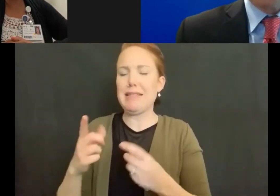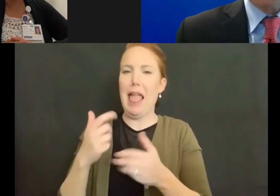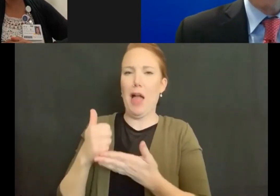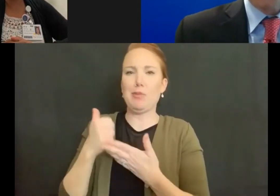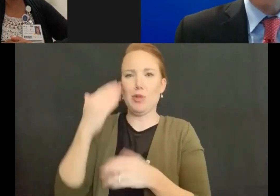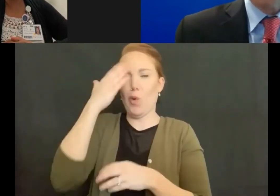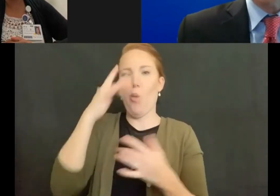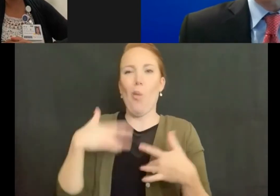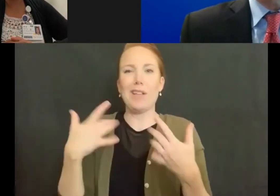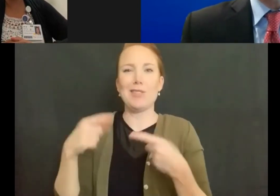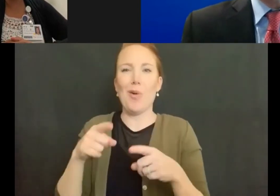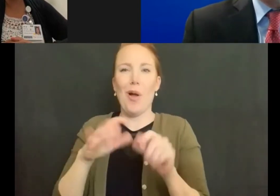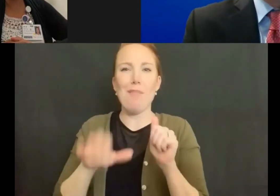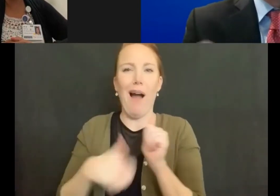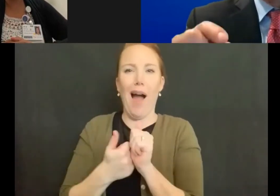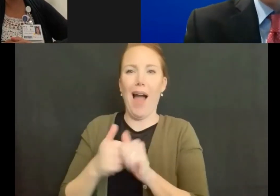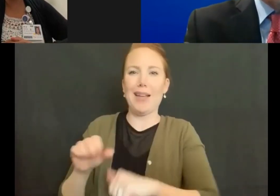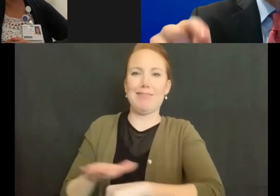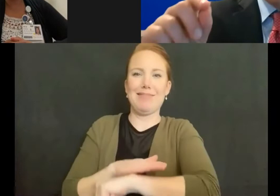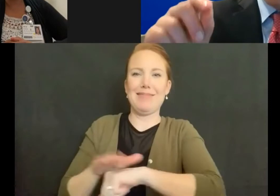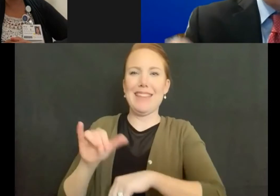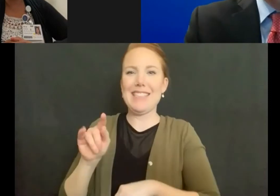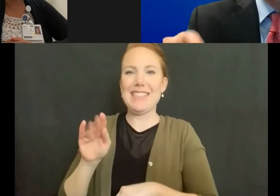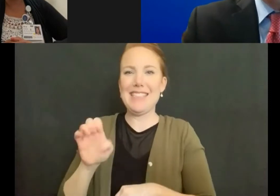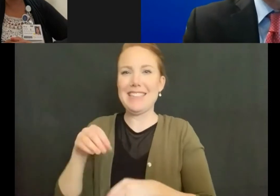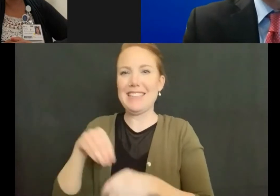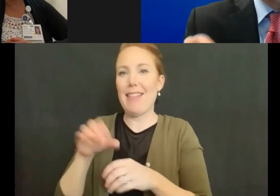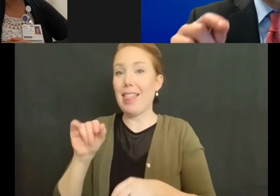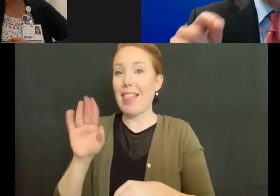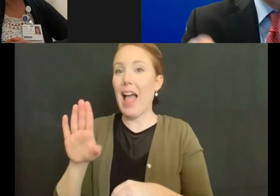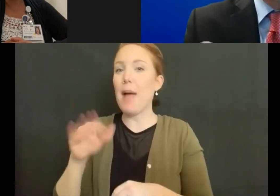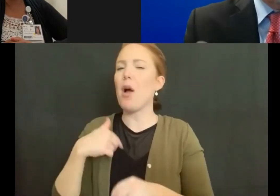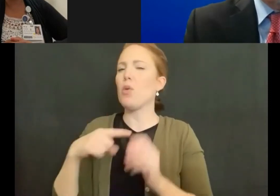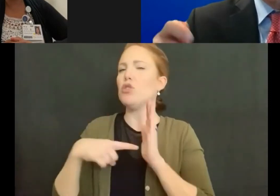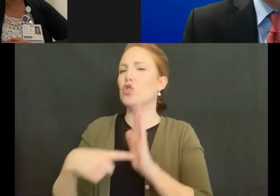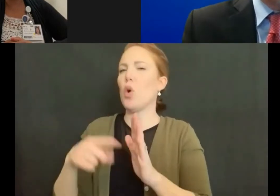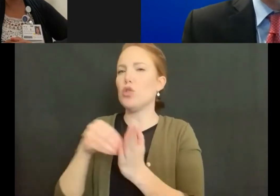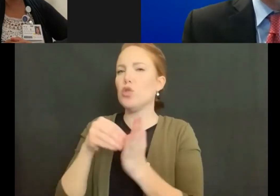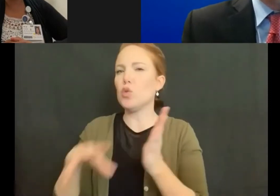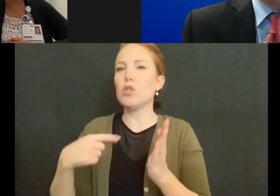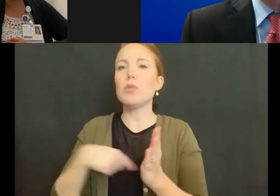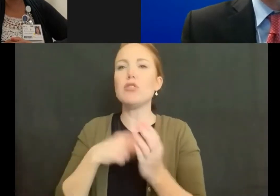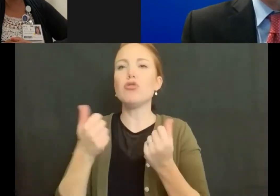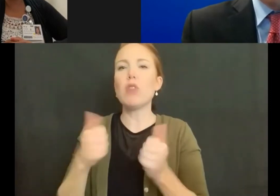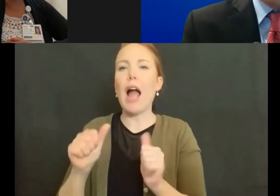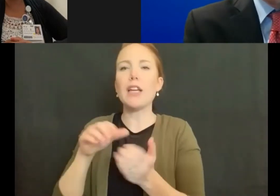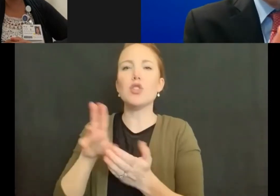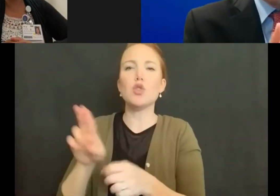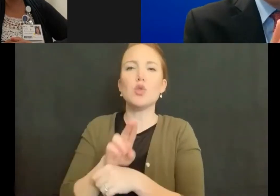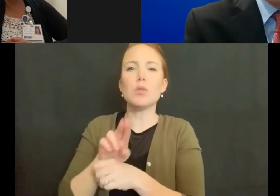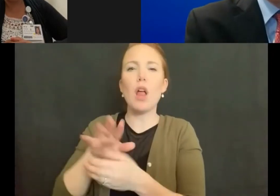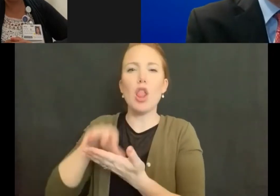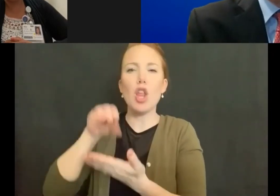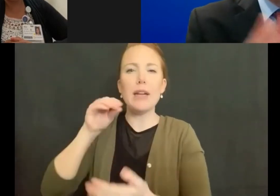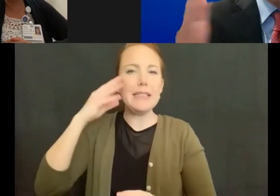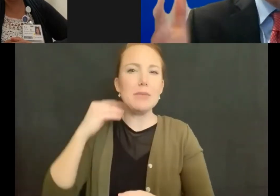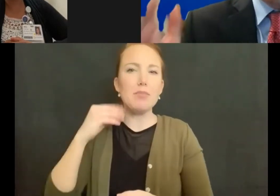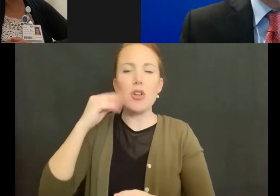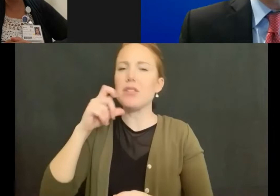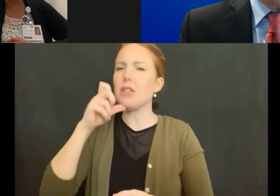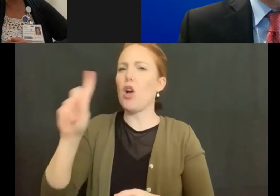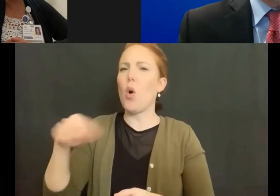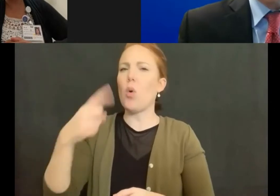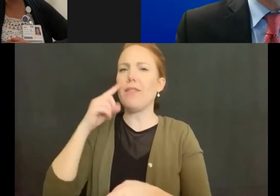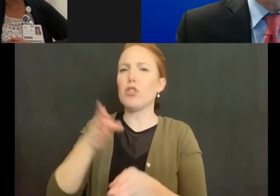what goes on. And I wanted to point out to the students, we try to use these sessions as a learning experience for not just the career, but also